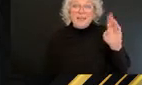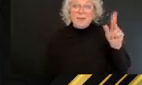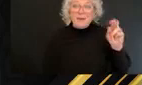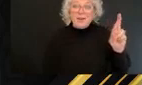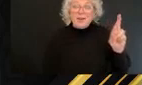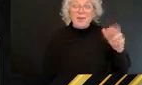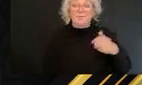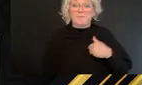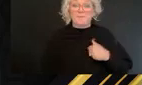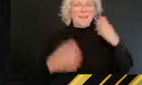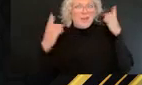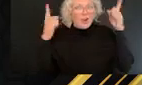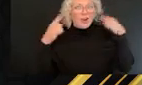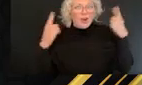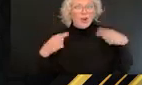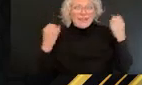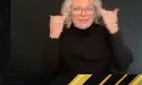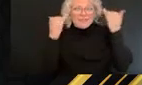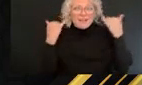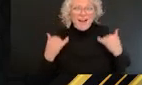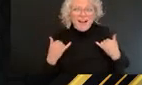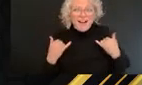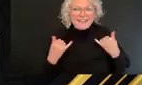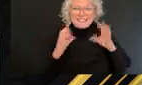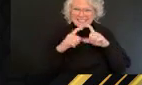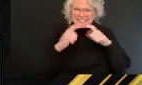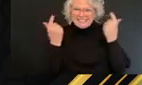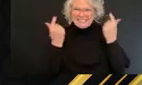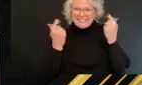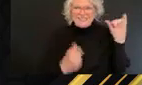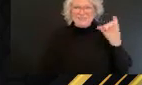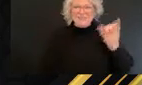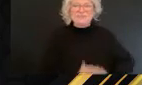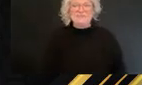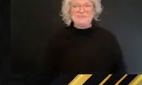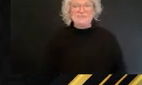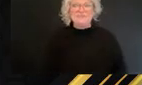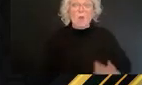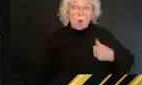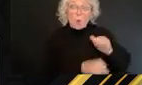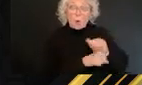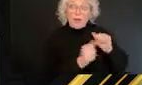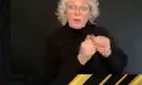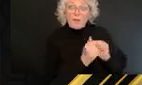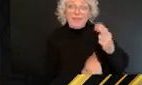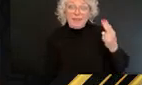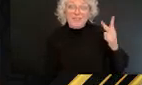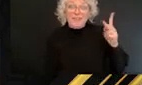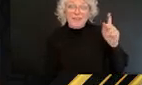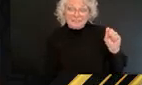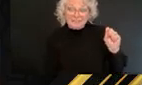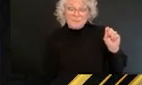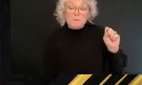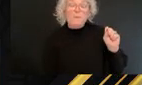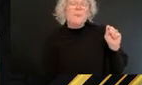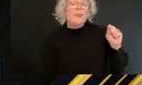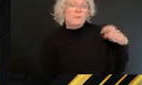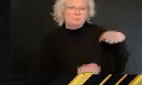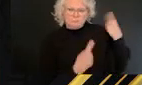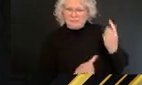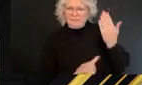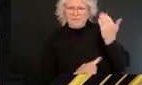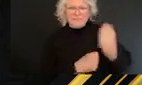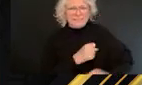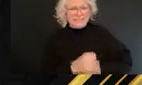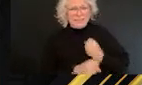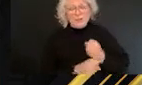Hi, I'm Bonnie Baker. I have big curly blonde hair and I also have a giant smile. I've been working with Helen Keller National Center for over